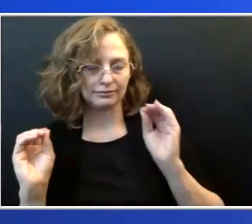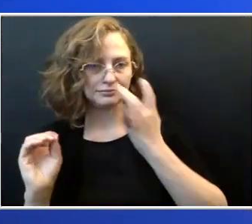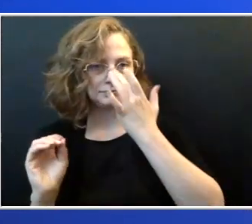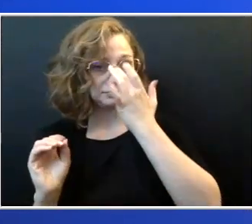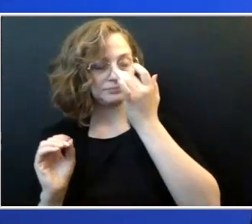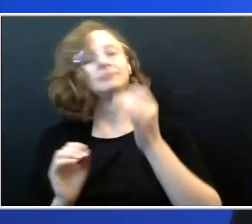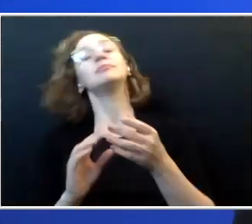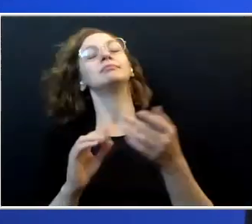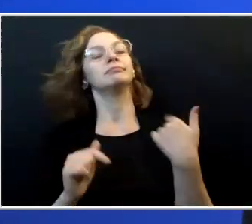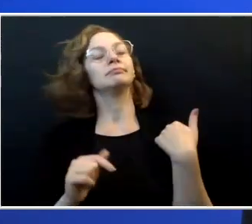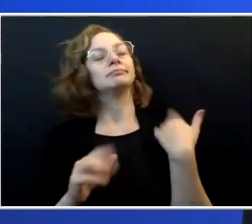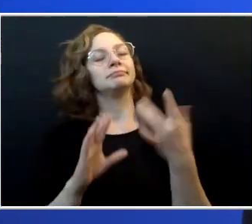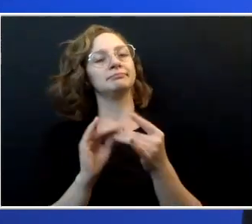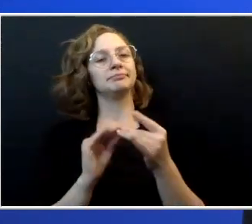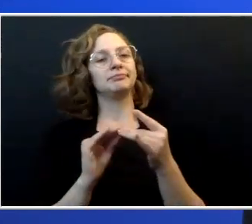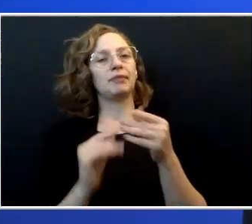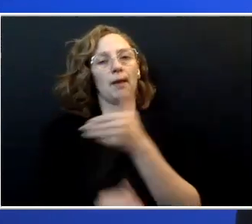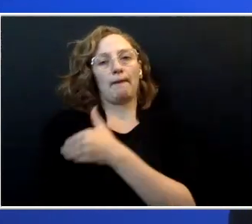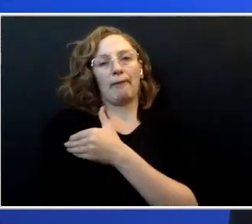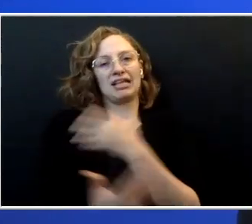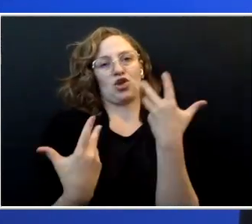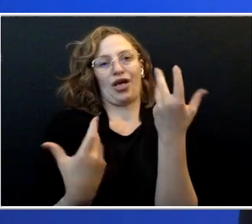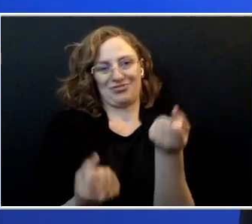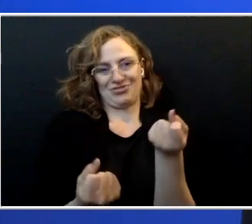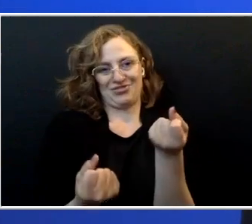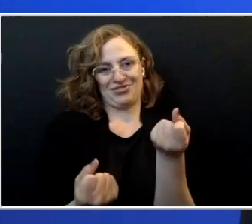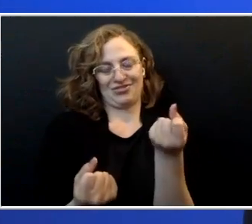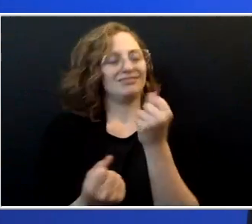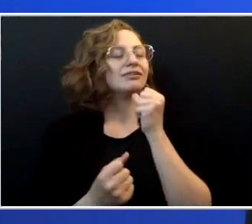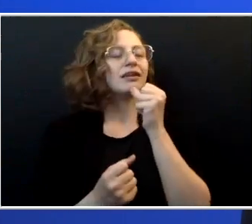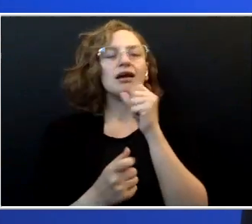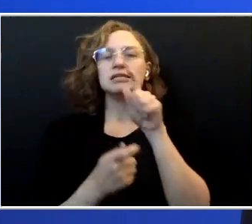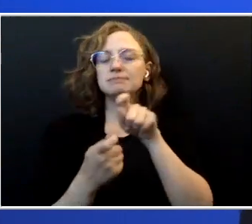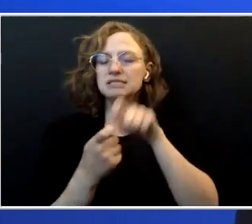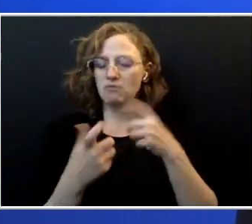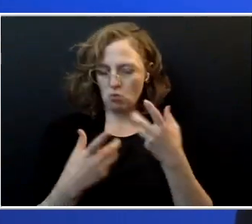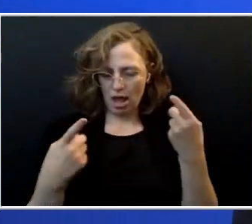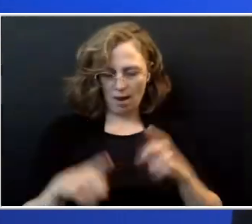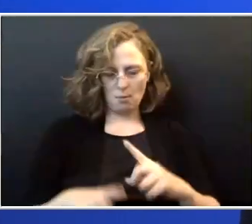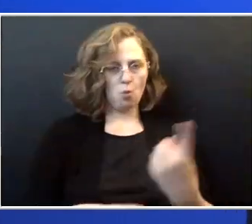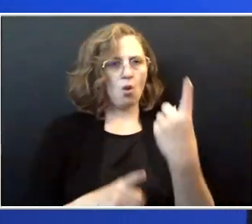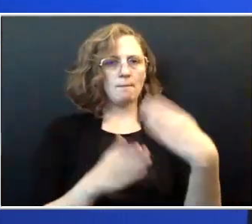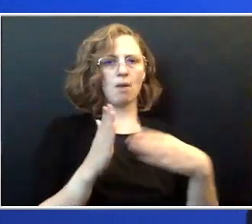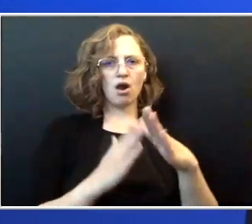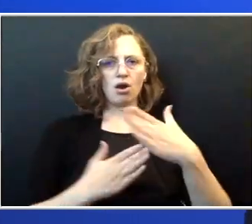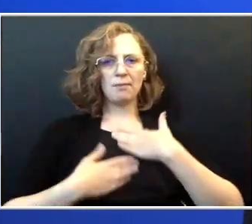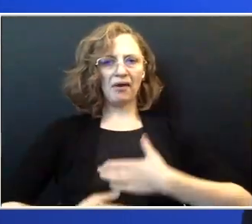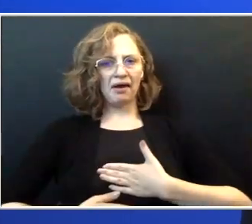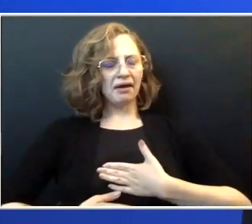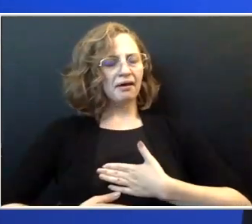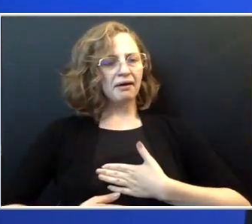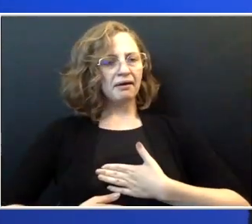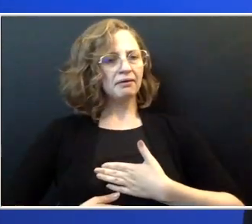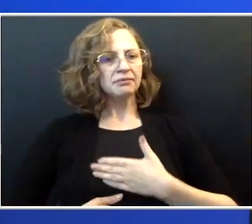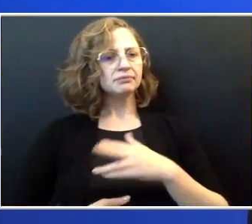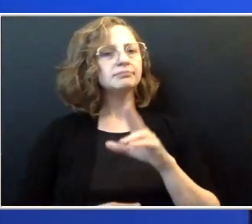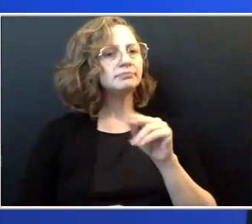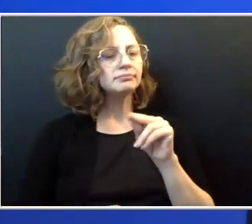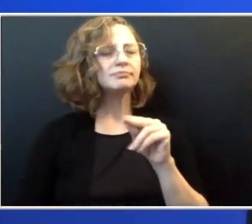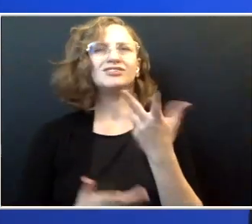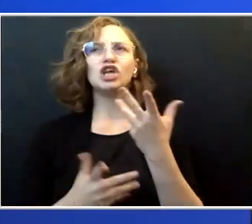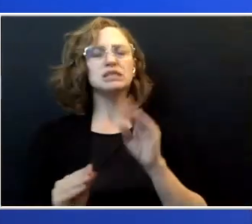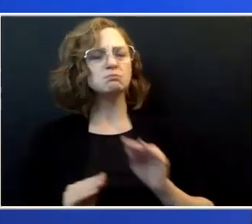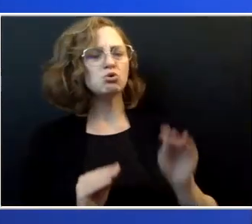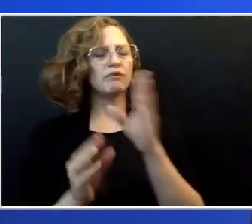one part of the body, especially as you're getting started. I think as you're getting started, getting out and moving more, being intentional, like we talked about, of moving as much as you